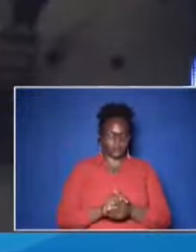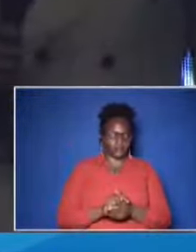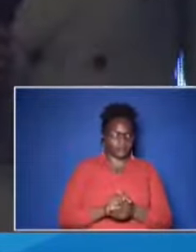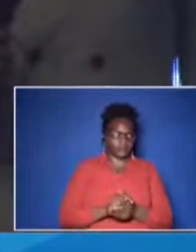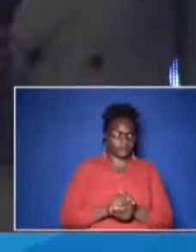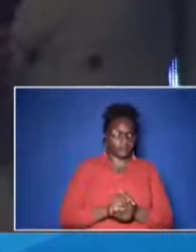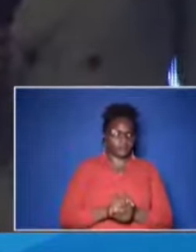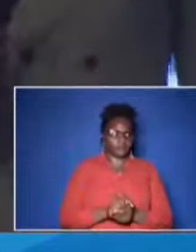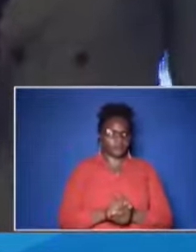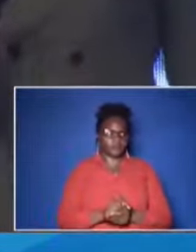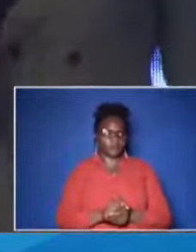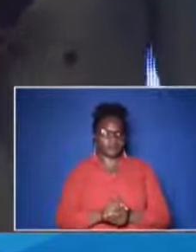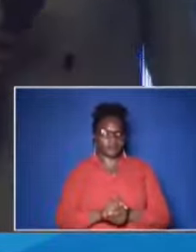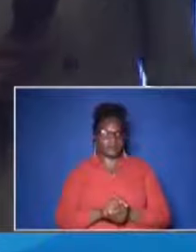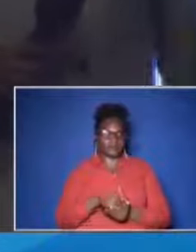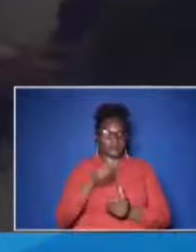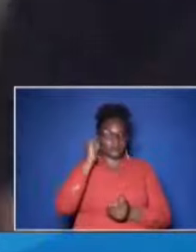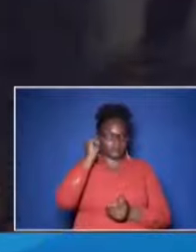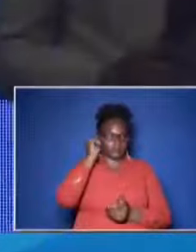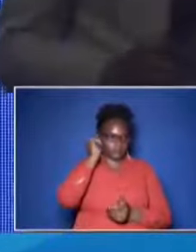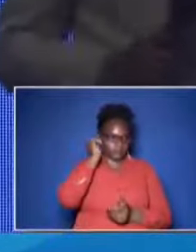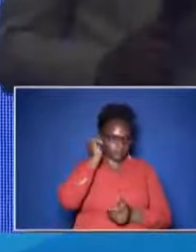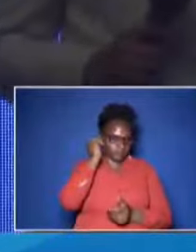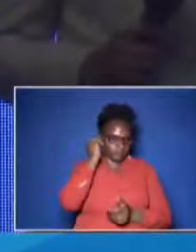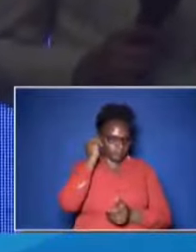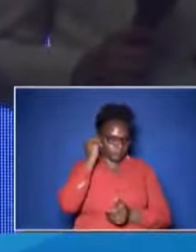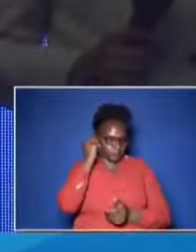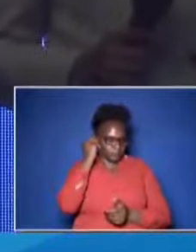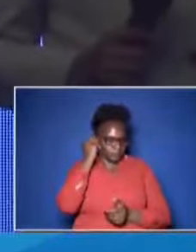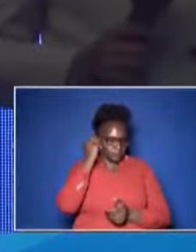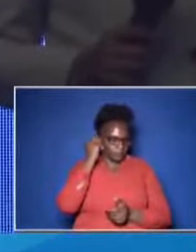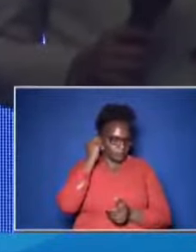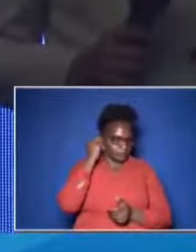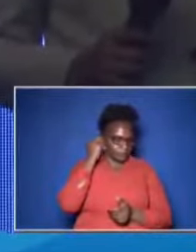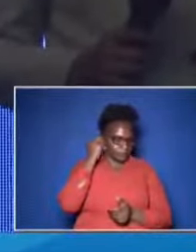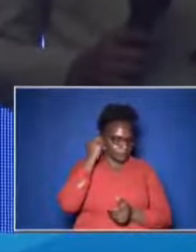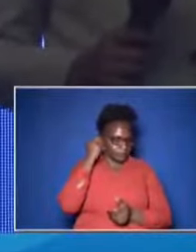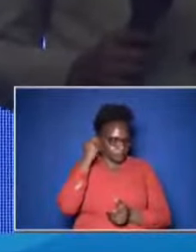pastors get up here the Chinese pastors get up